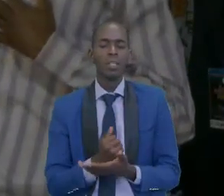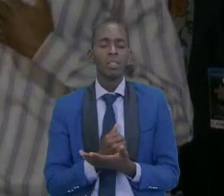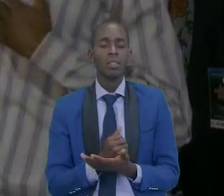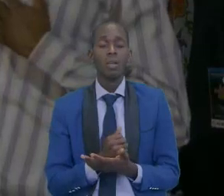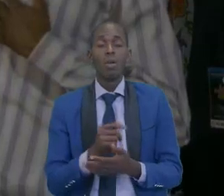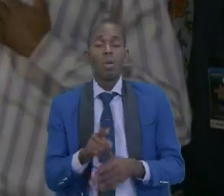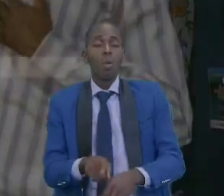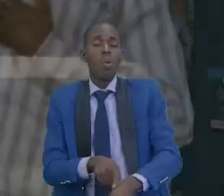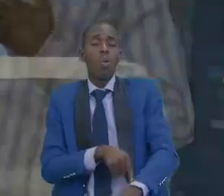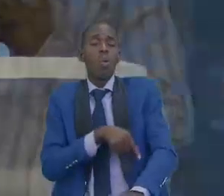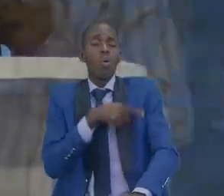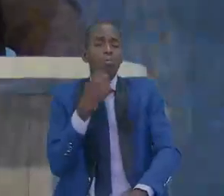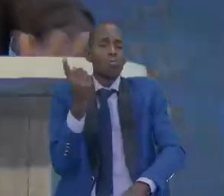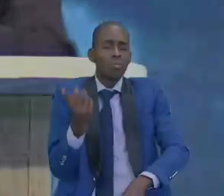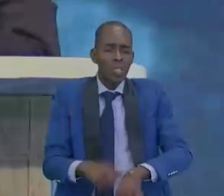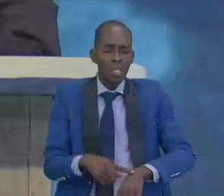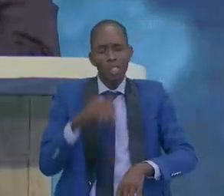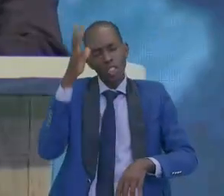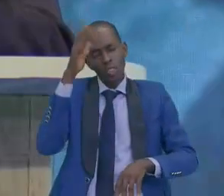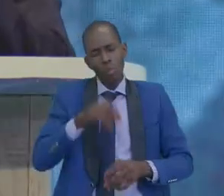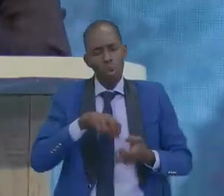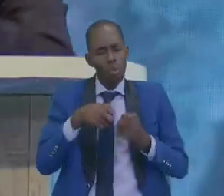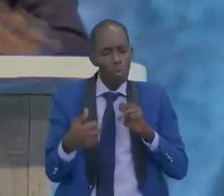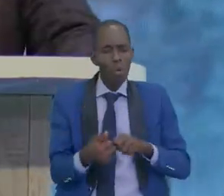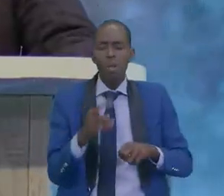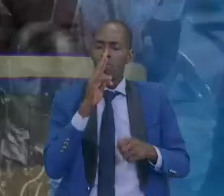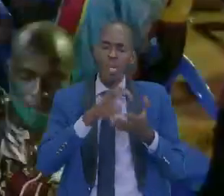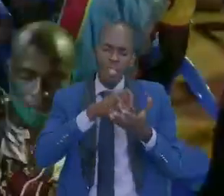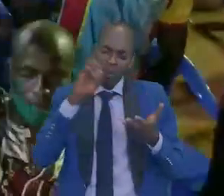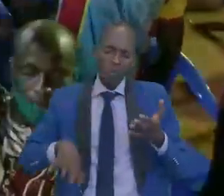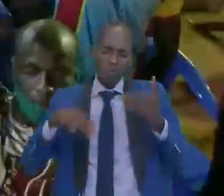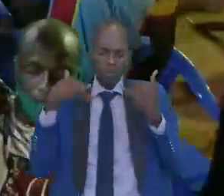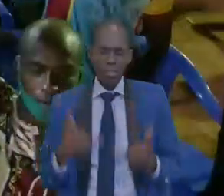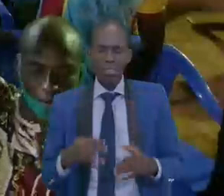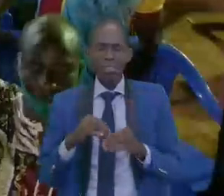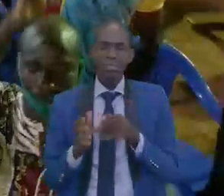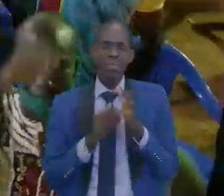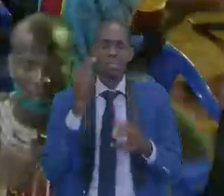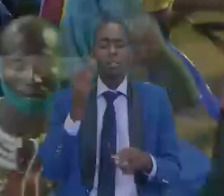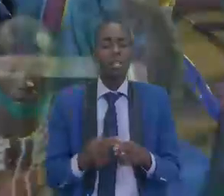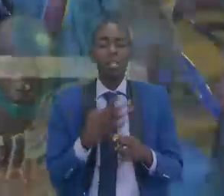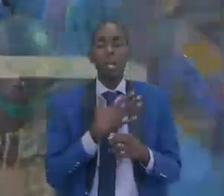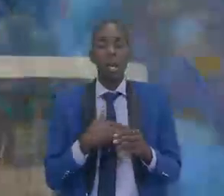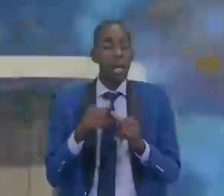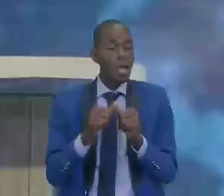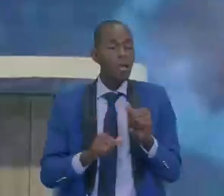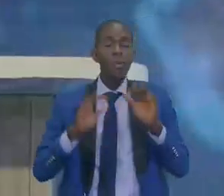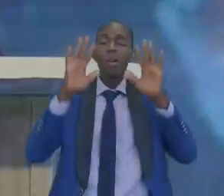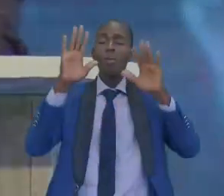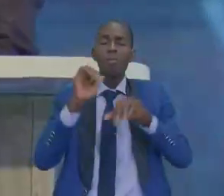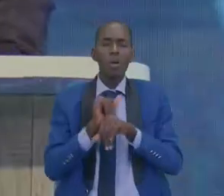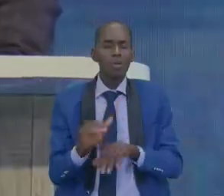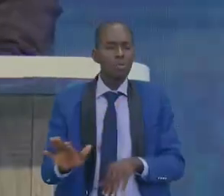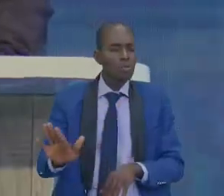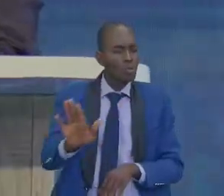Long-standing problem, be removed now. And every miracle the people of God